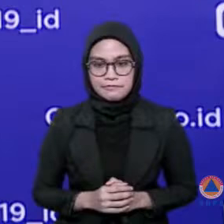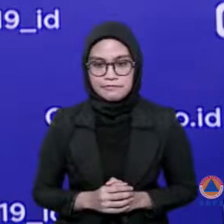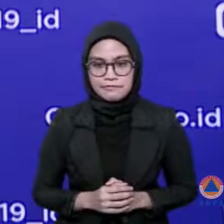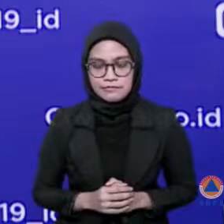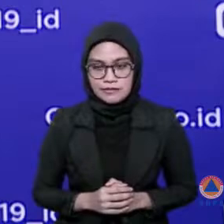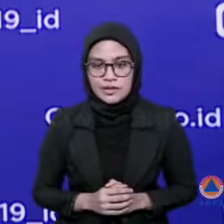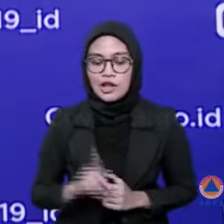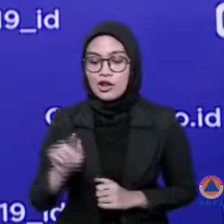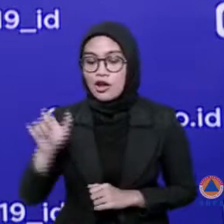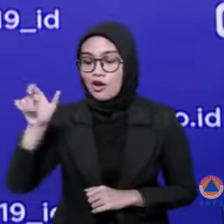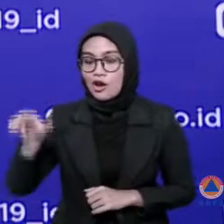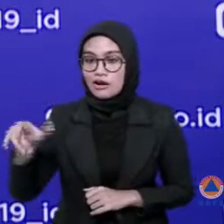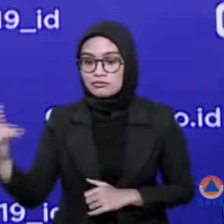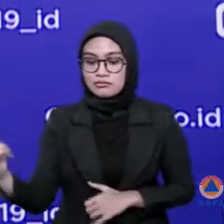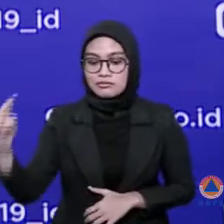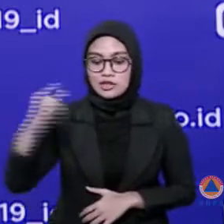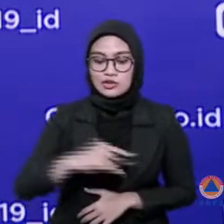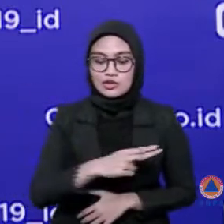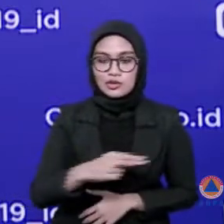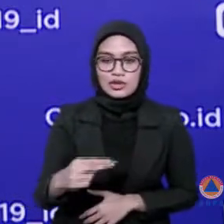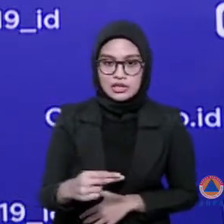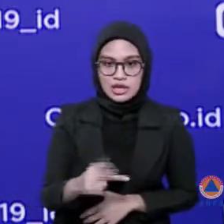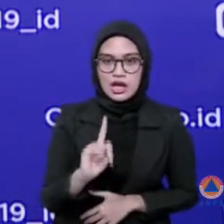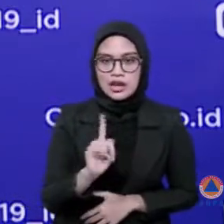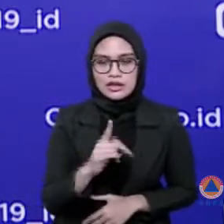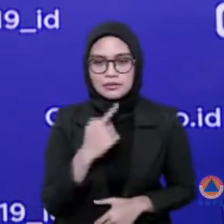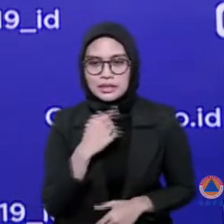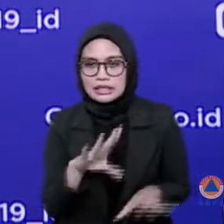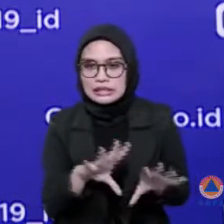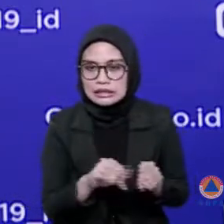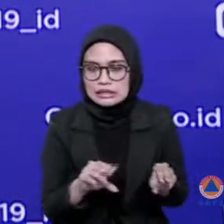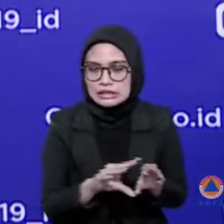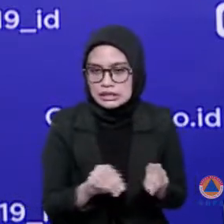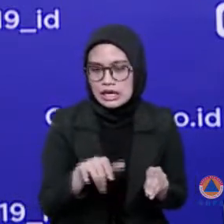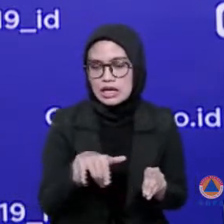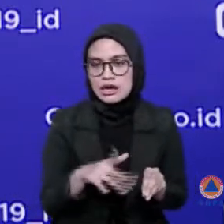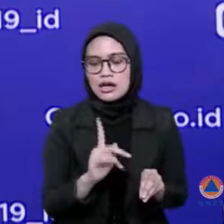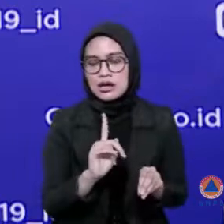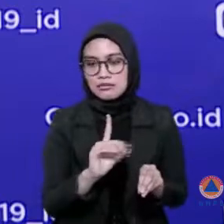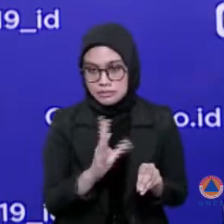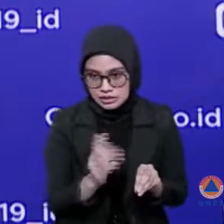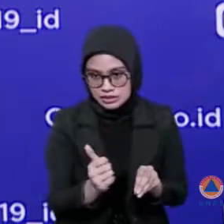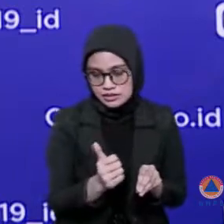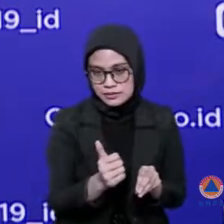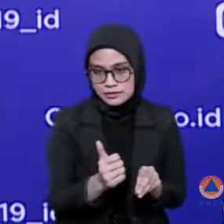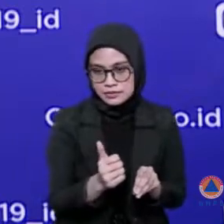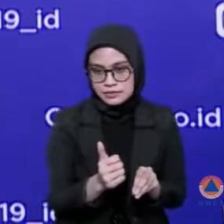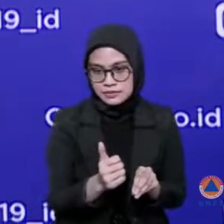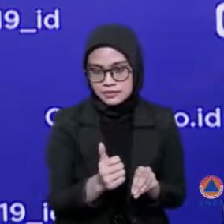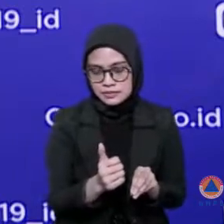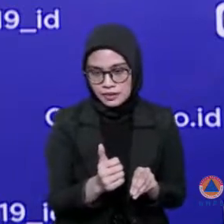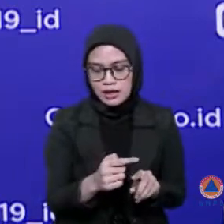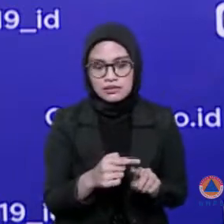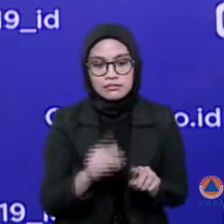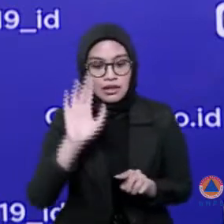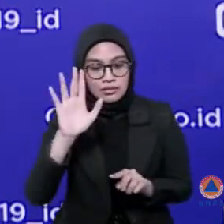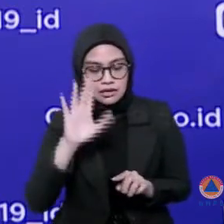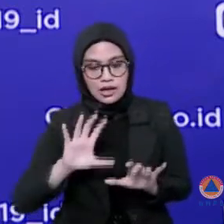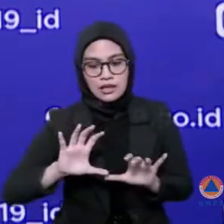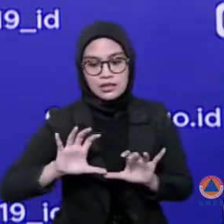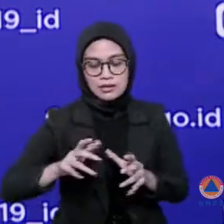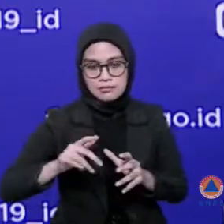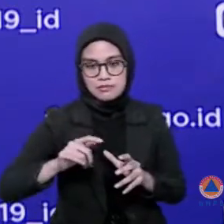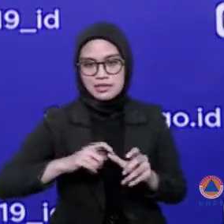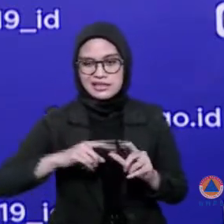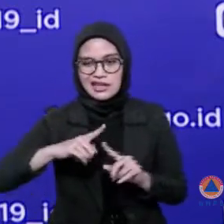a diplomatic agreement who will also be released from quarantine obligations will continue to be monitored with